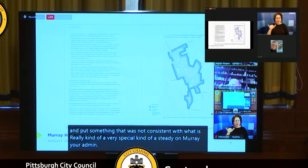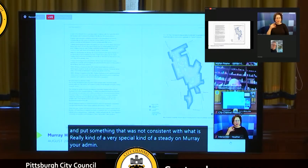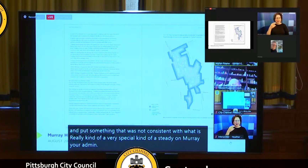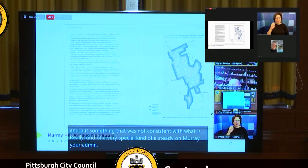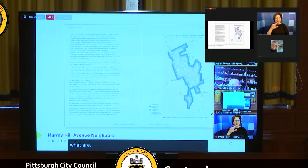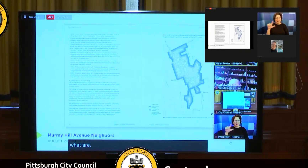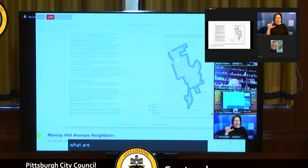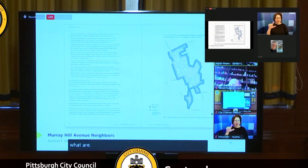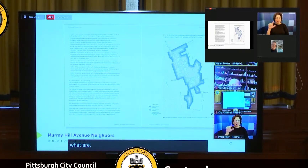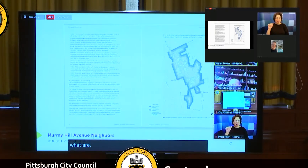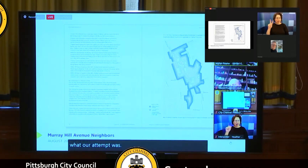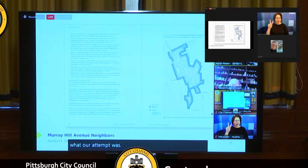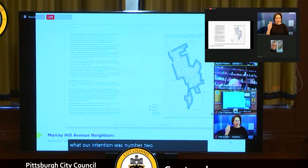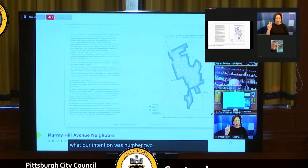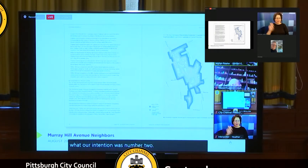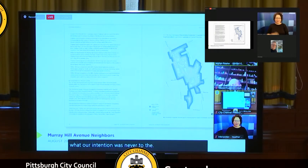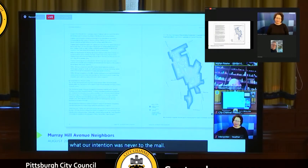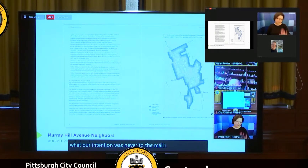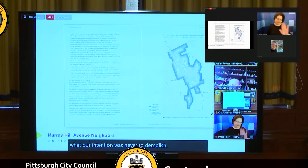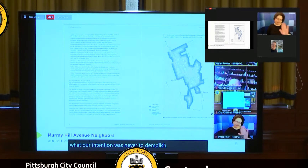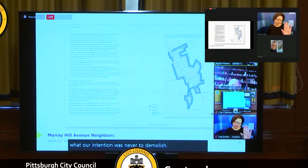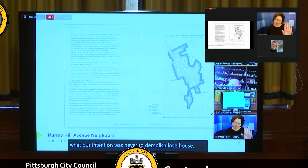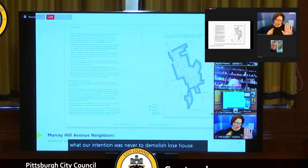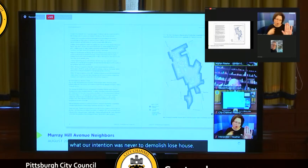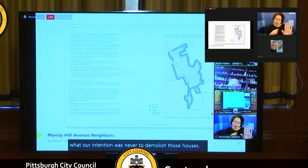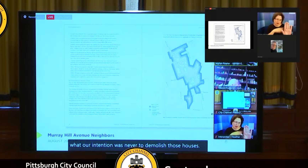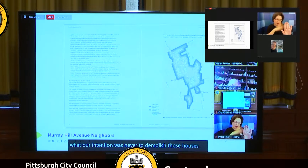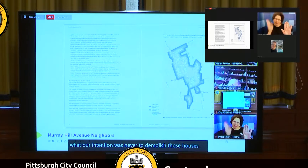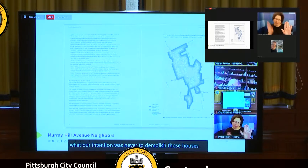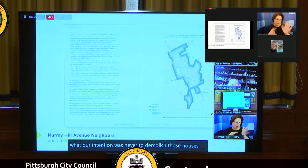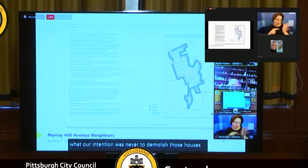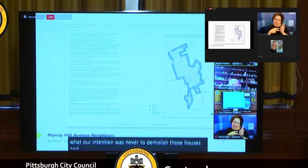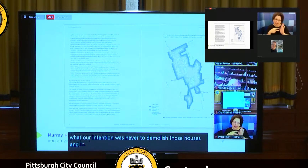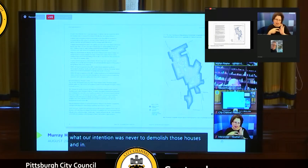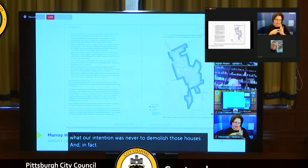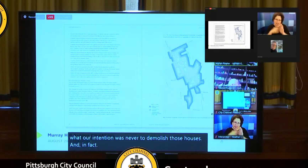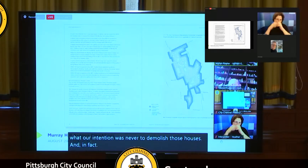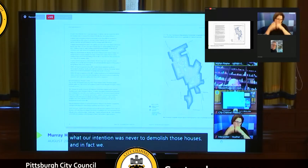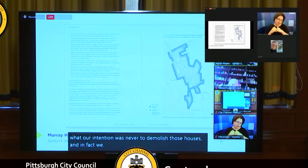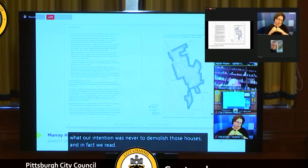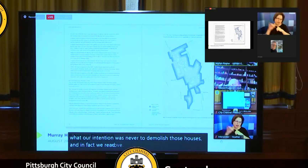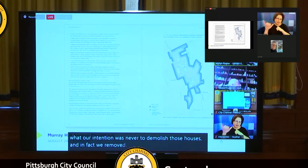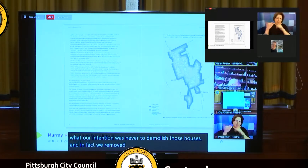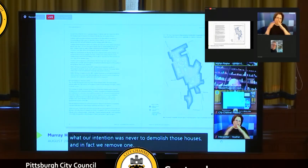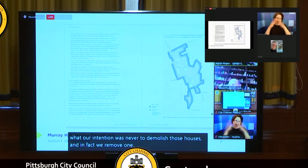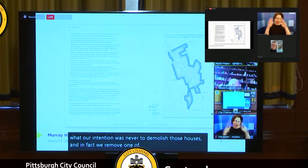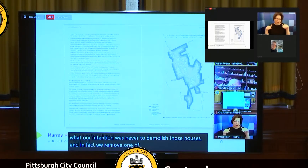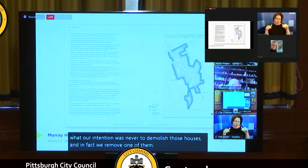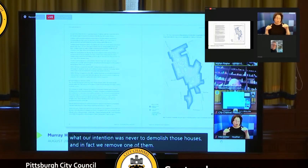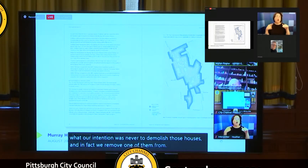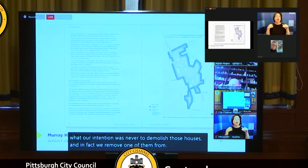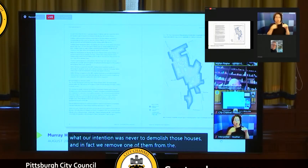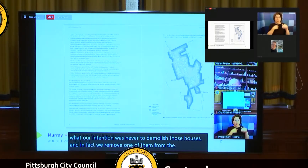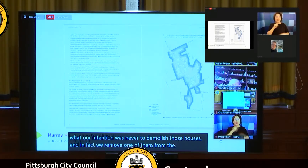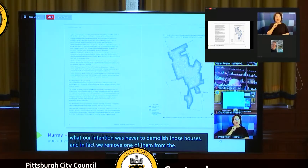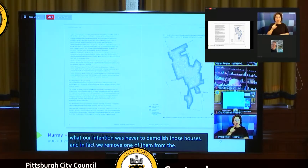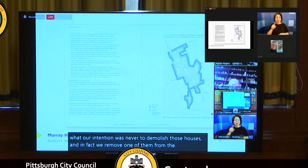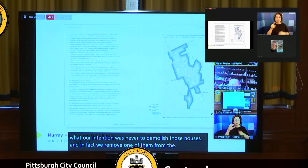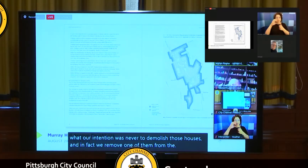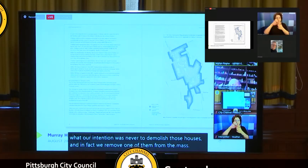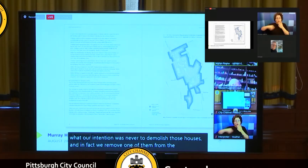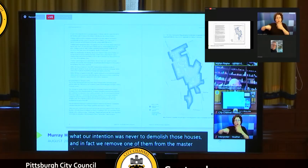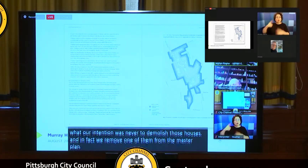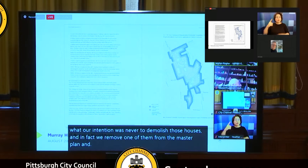Our attempt was never to demolish those houses. And in fact, we removed one of them from the master